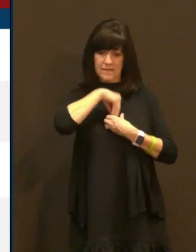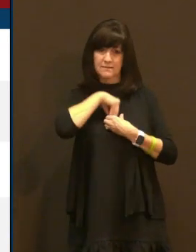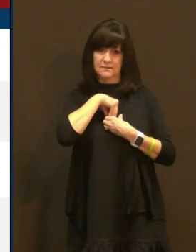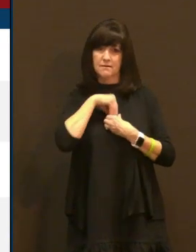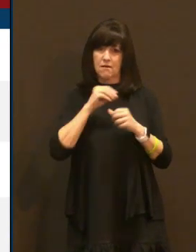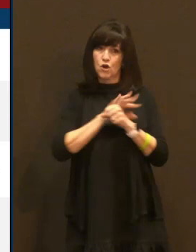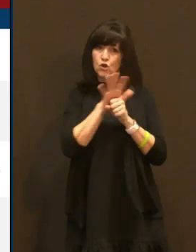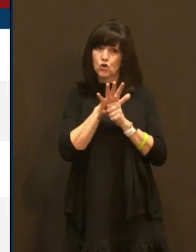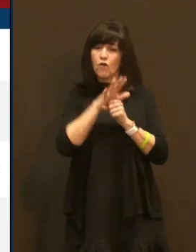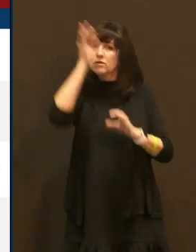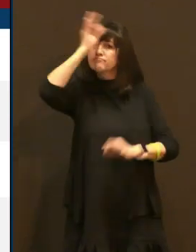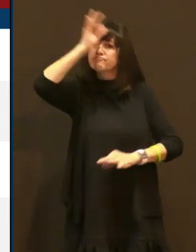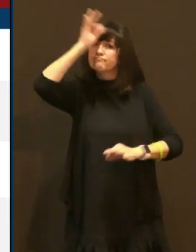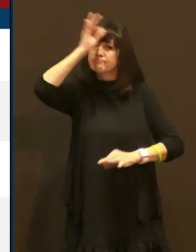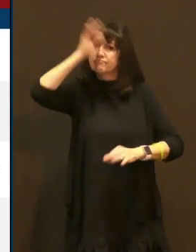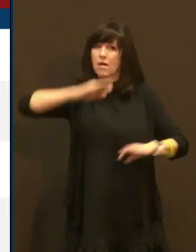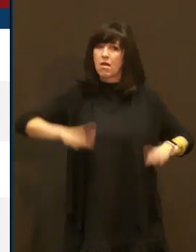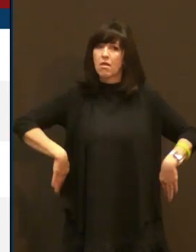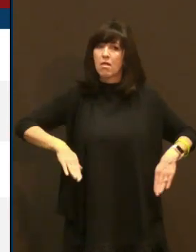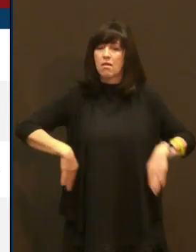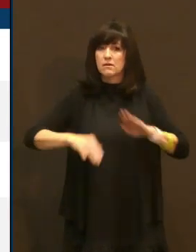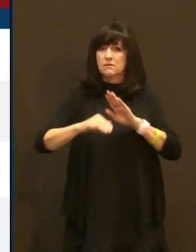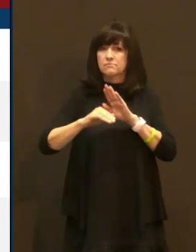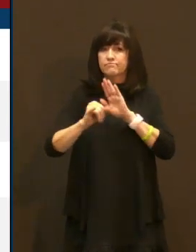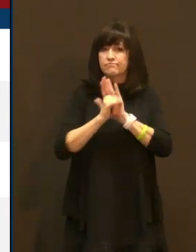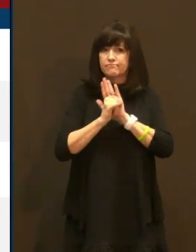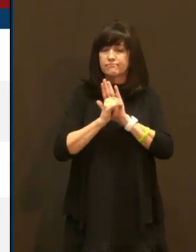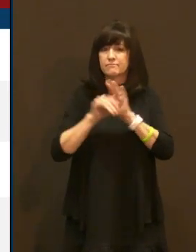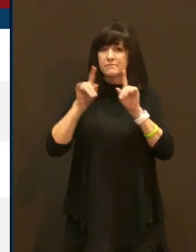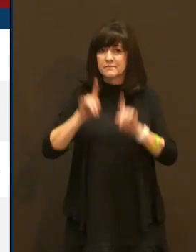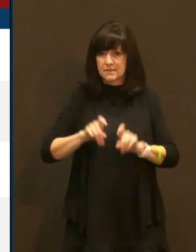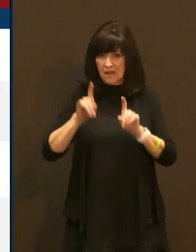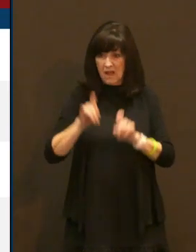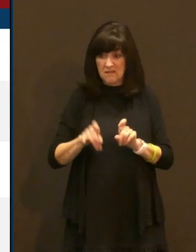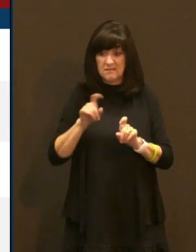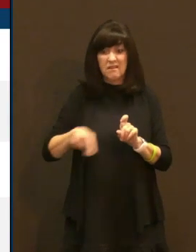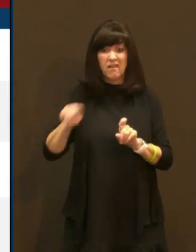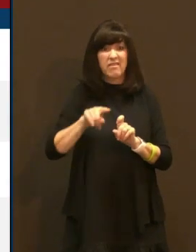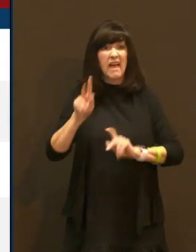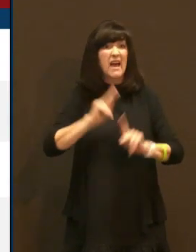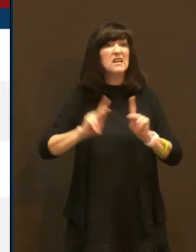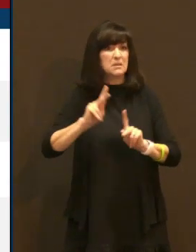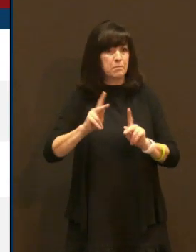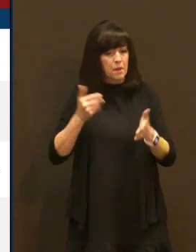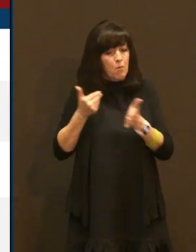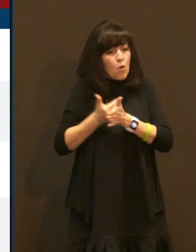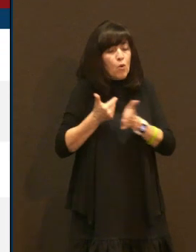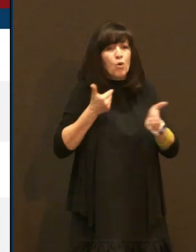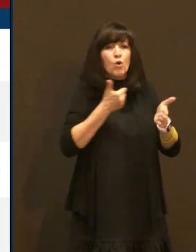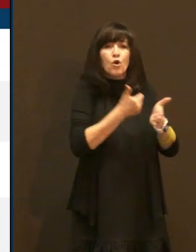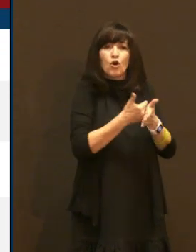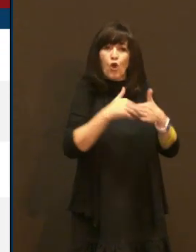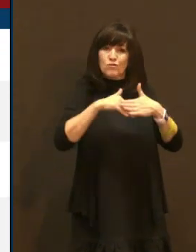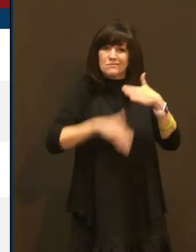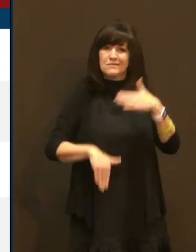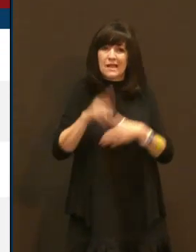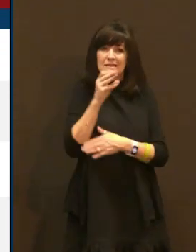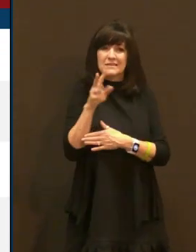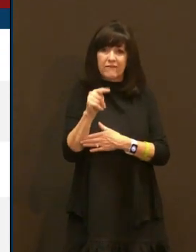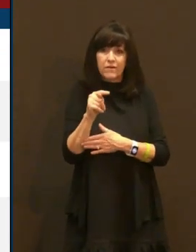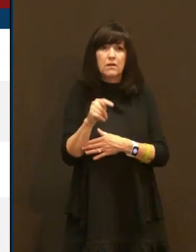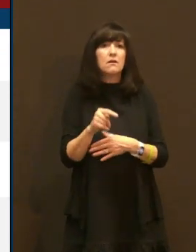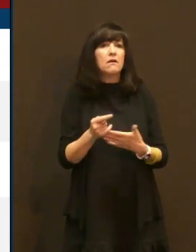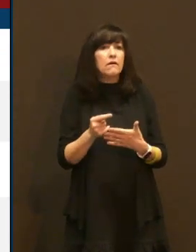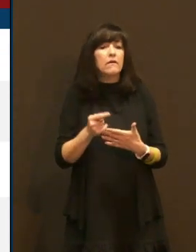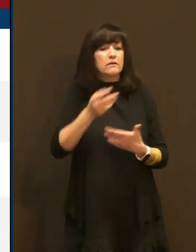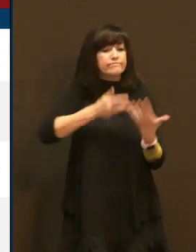and additionally, these are individuals who have close contact with individuals, often for more prolonged periods of